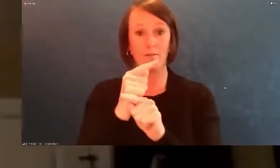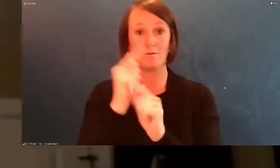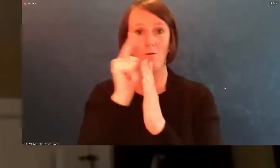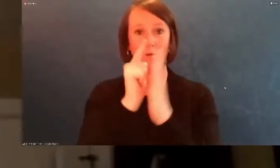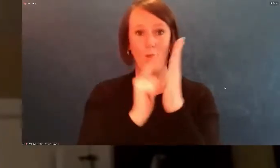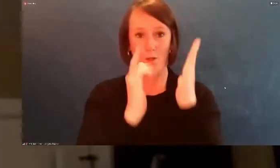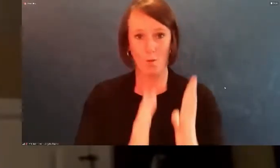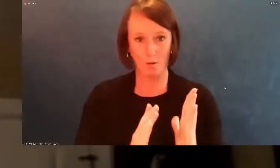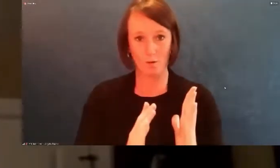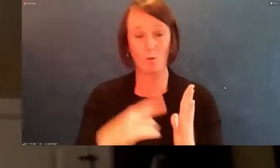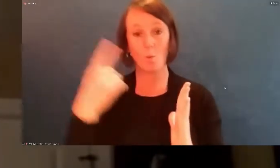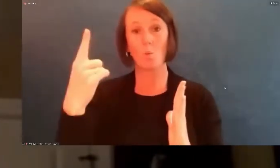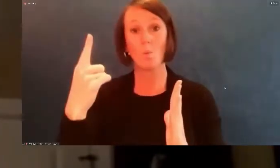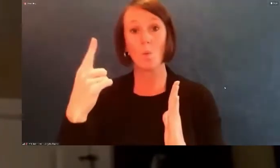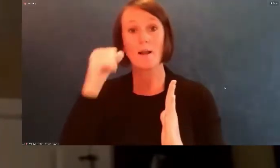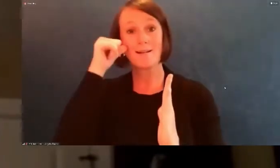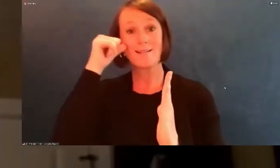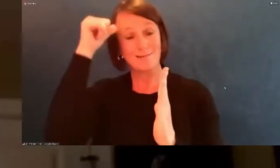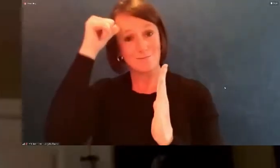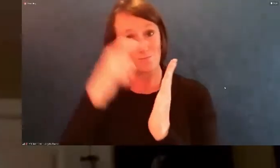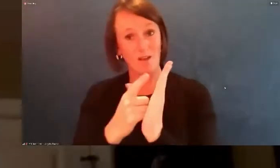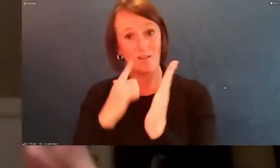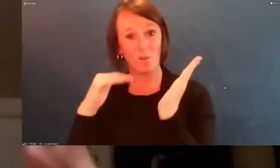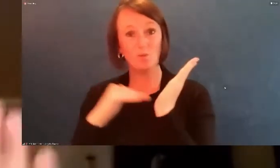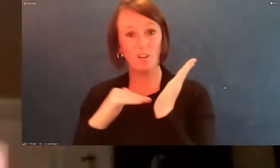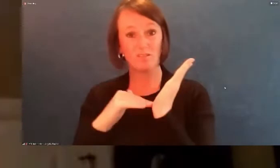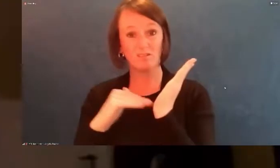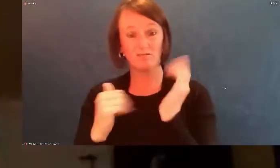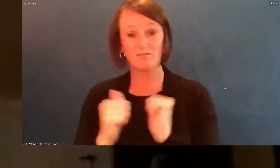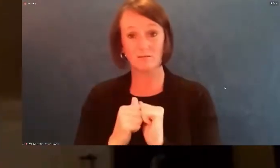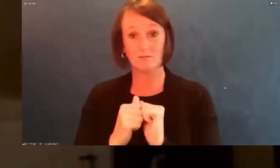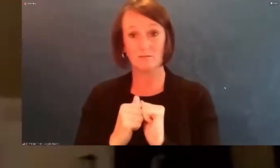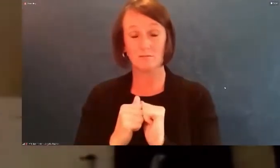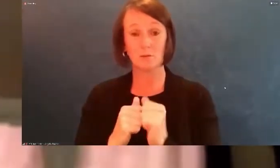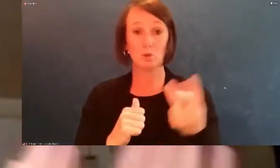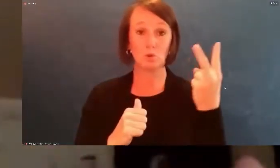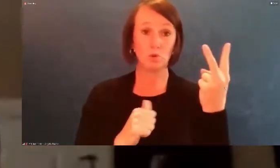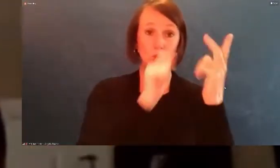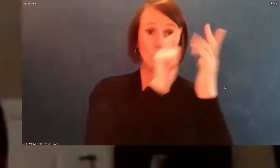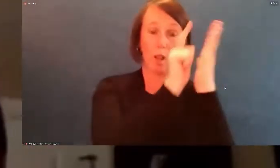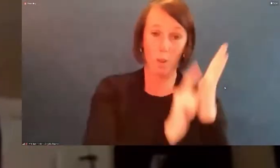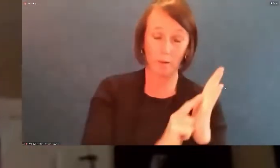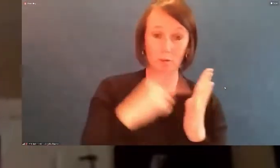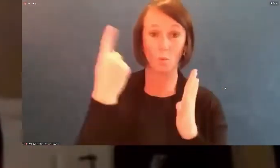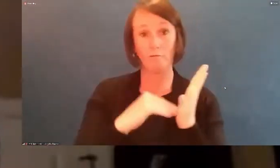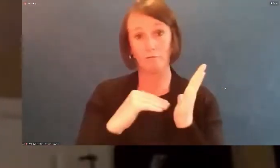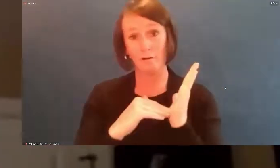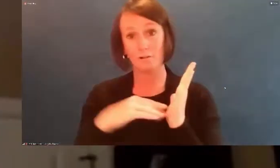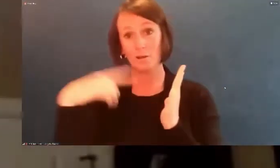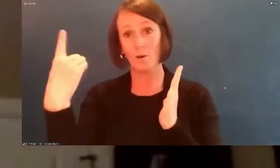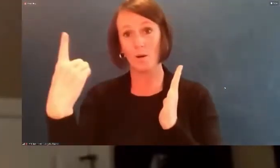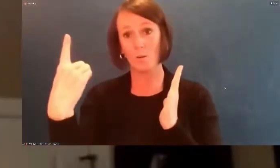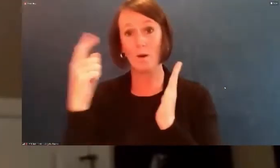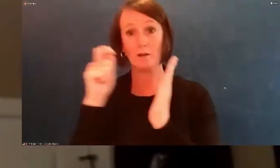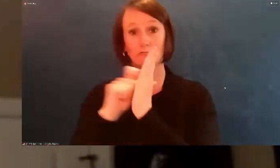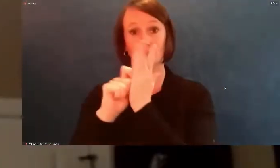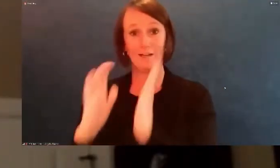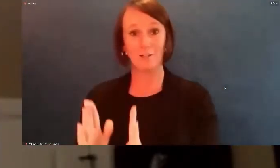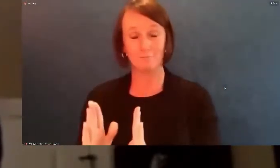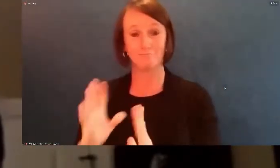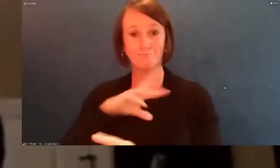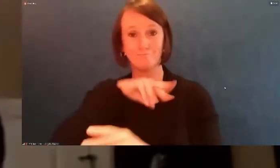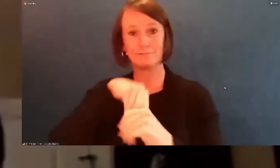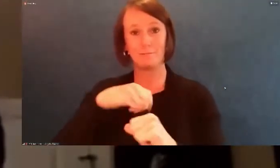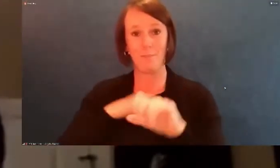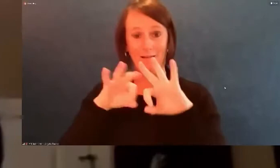who's a doctor. Isn't that incredible? So we have two lawyers, one doctor, and one writer. I'm